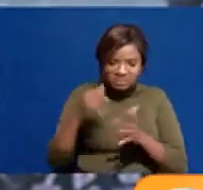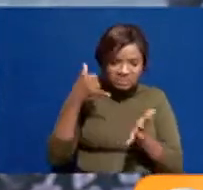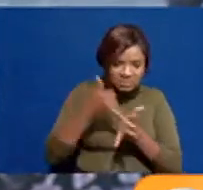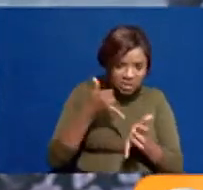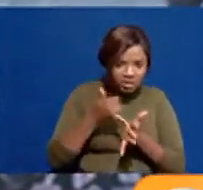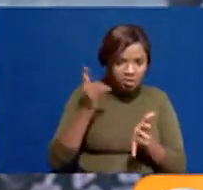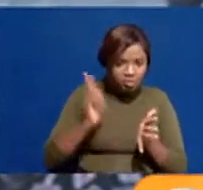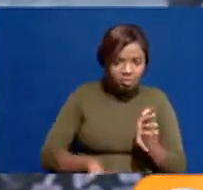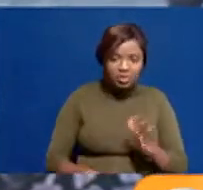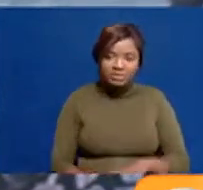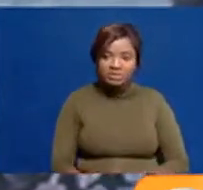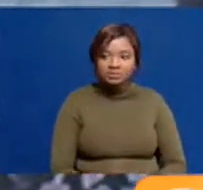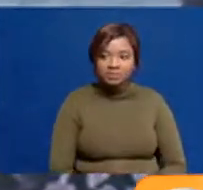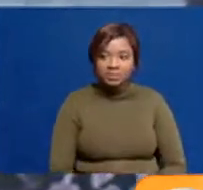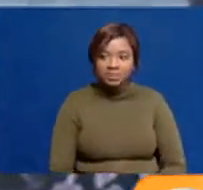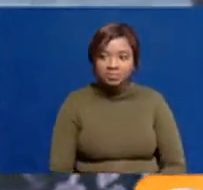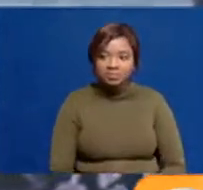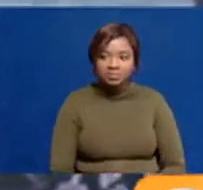of